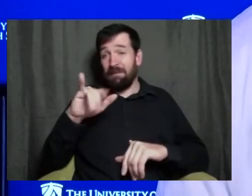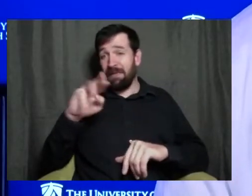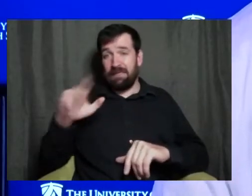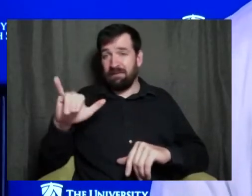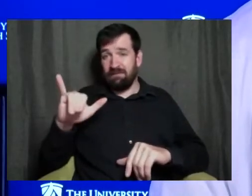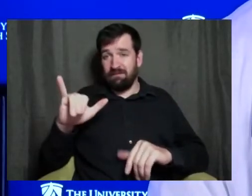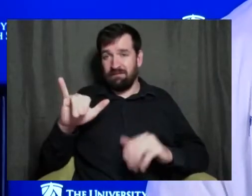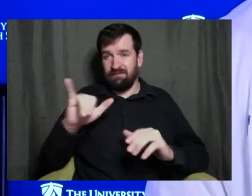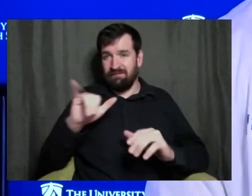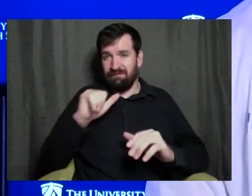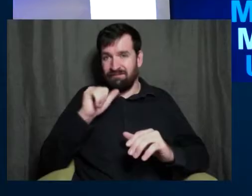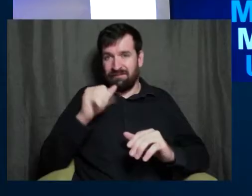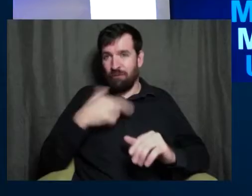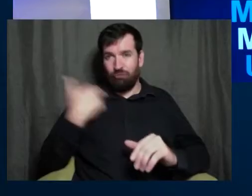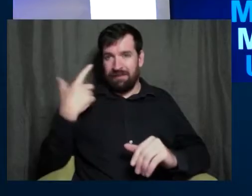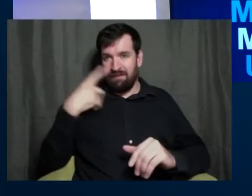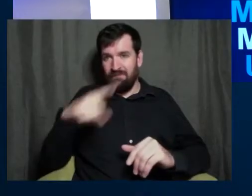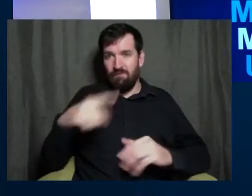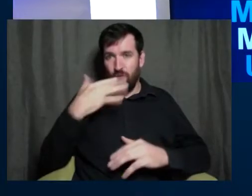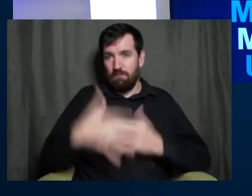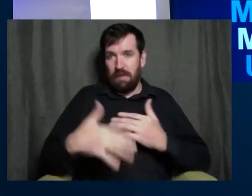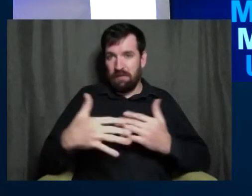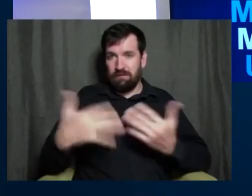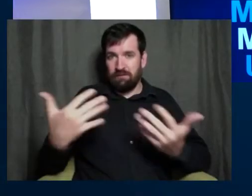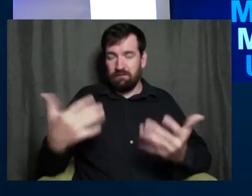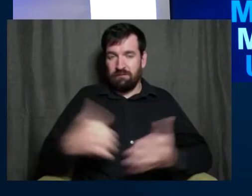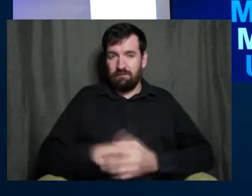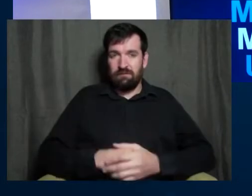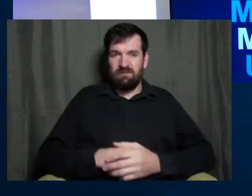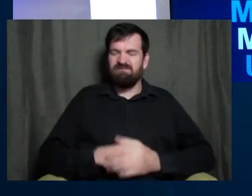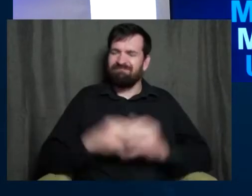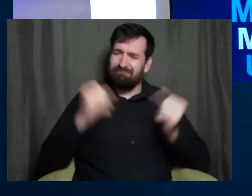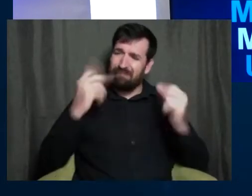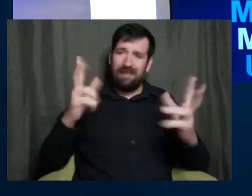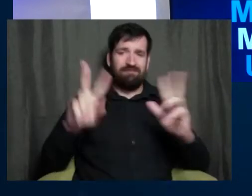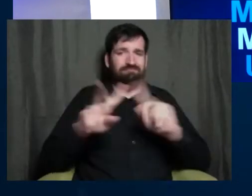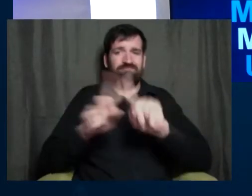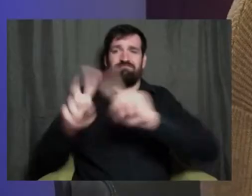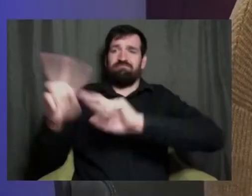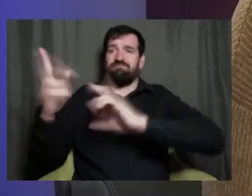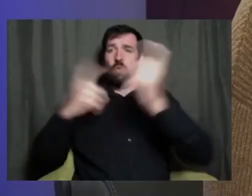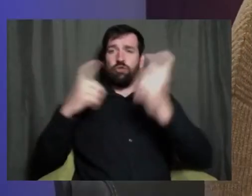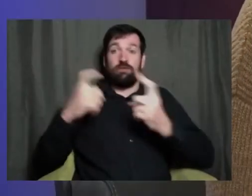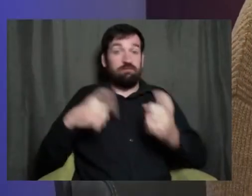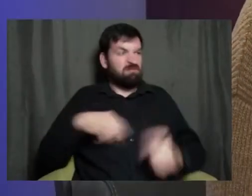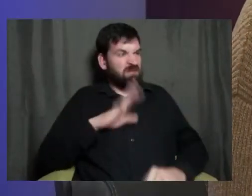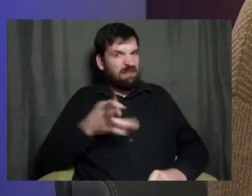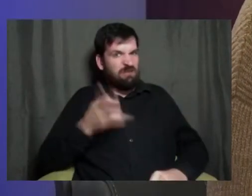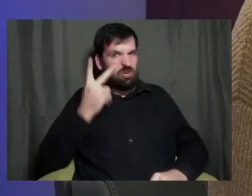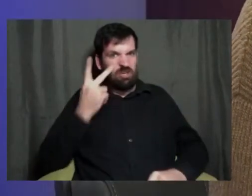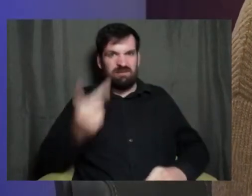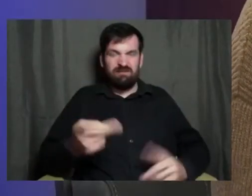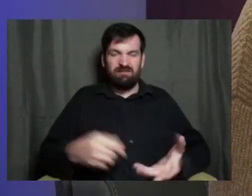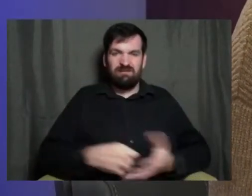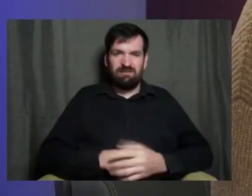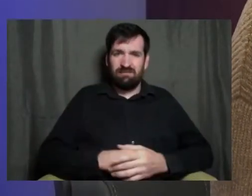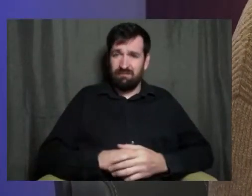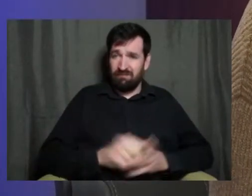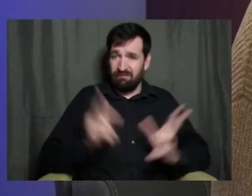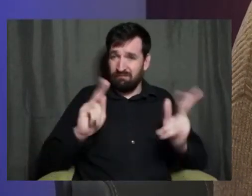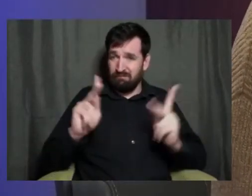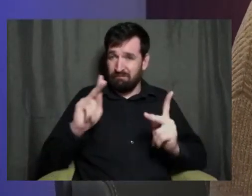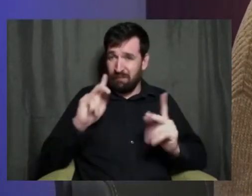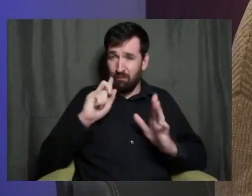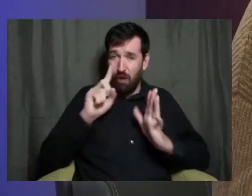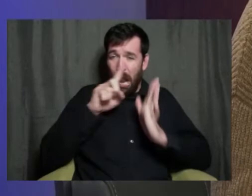hitting into a vein. You had not heard that. We get all sorts of questions. I have not heard that, and I just wonder if people are kind of going down the rabbit hole